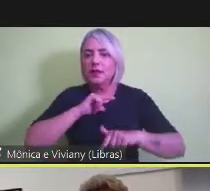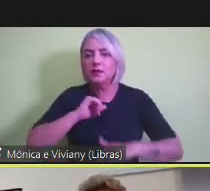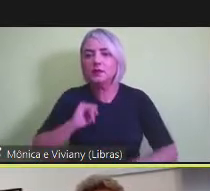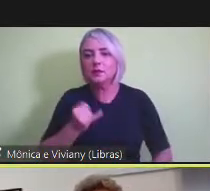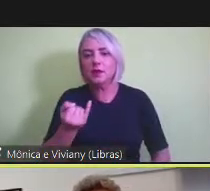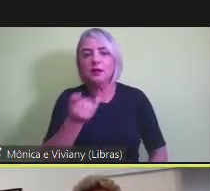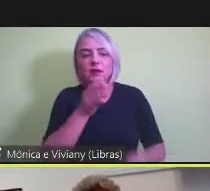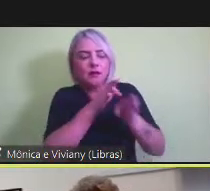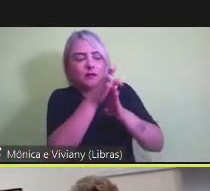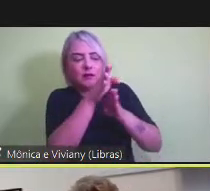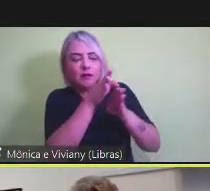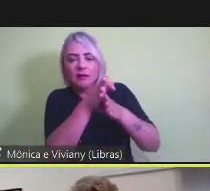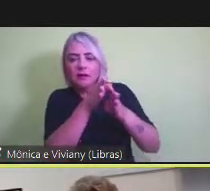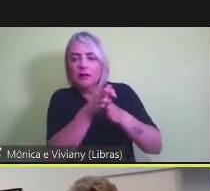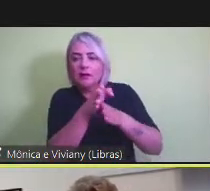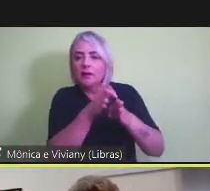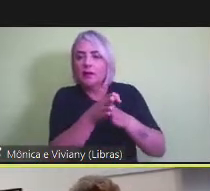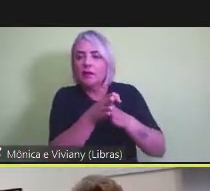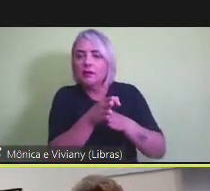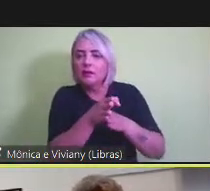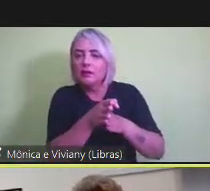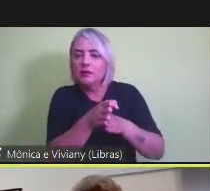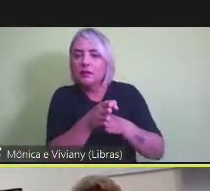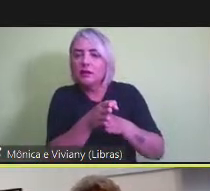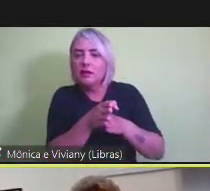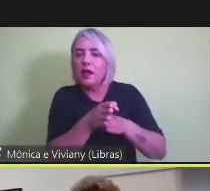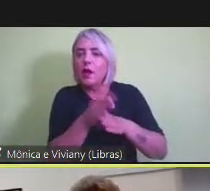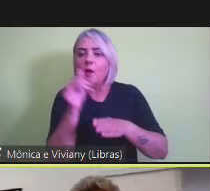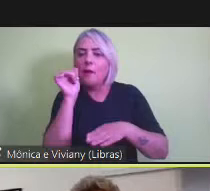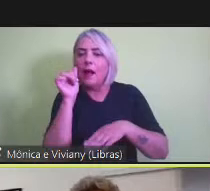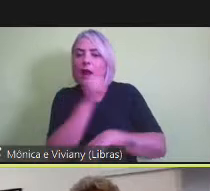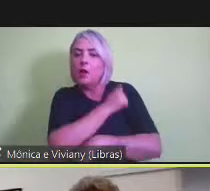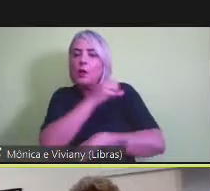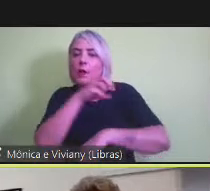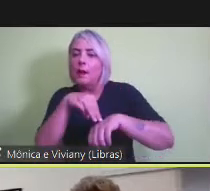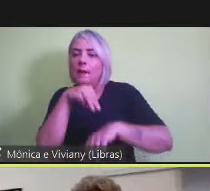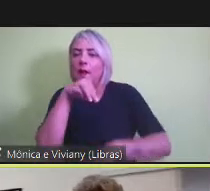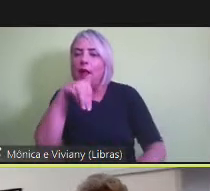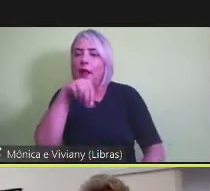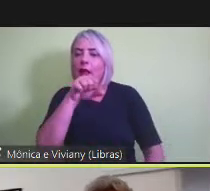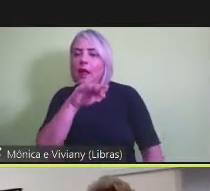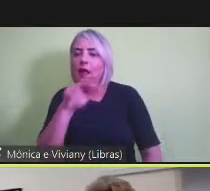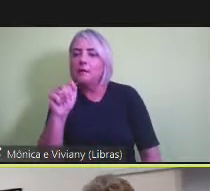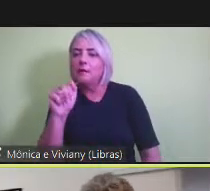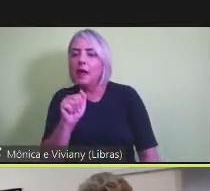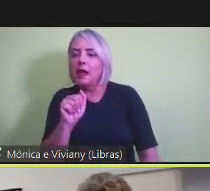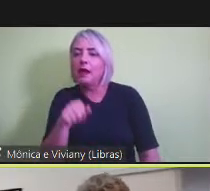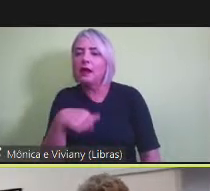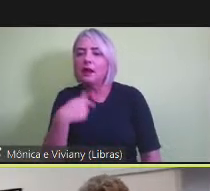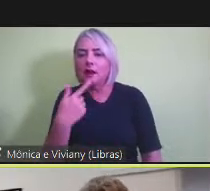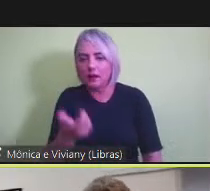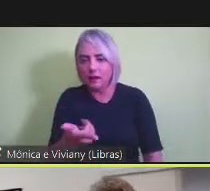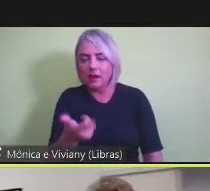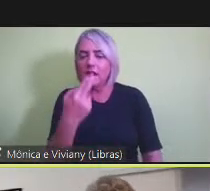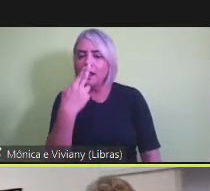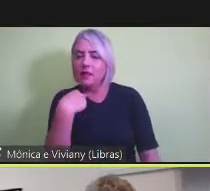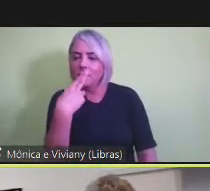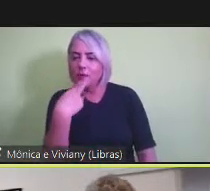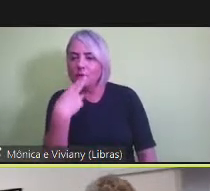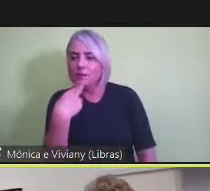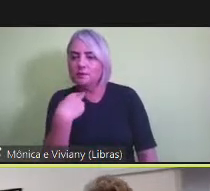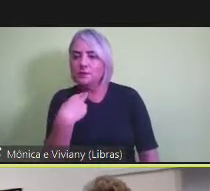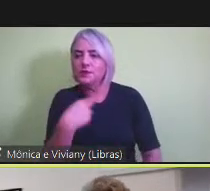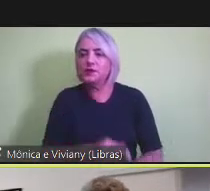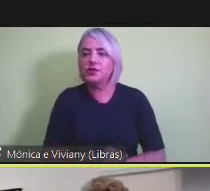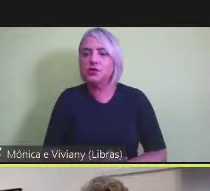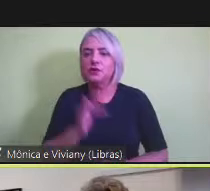work procedure, I had the opportunity to orient a person that was doing a master's degree, which is